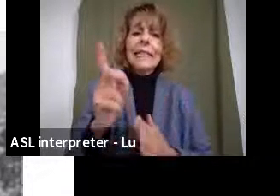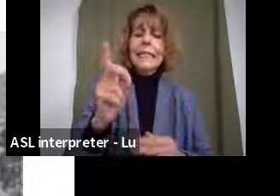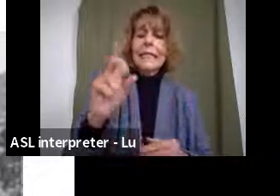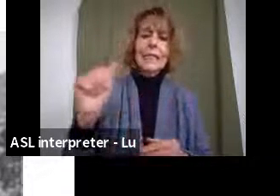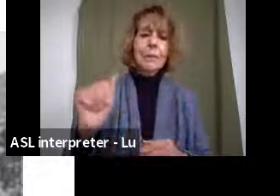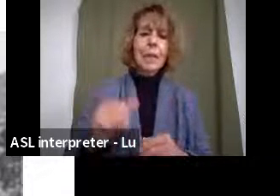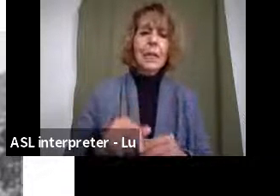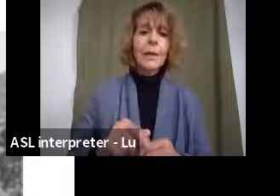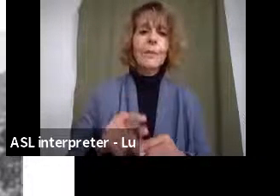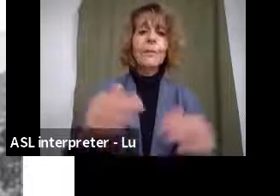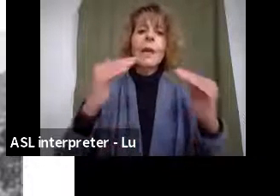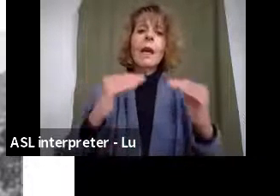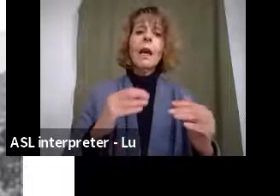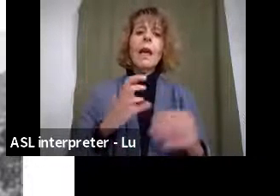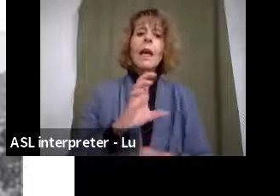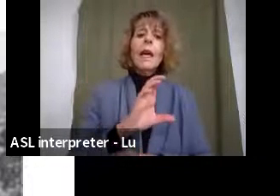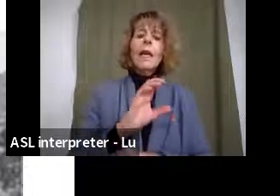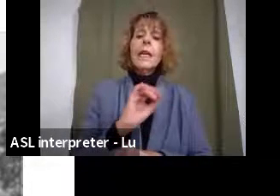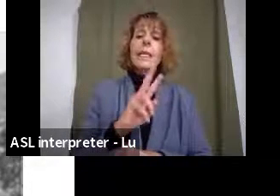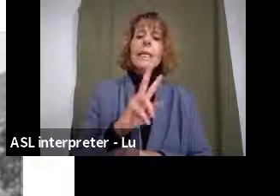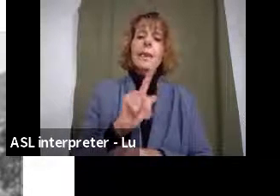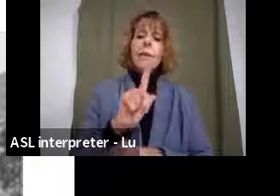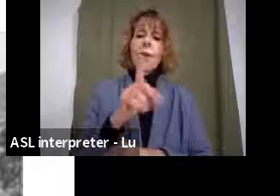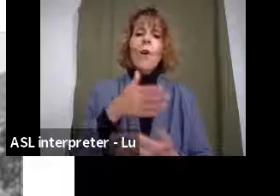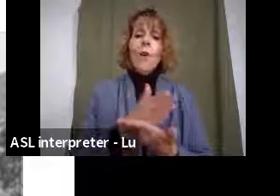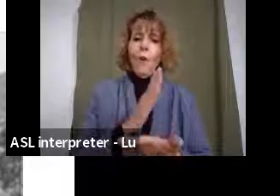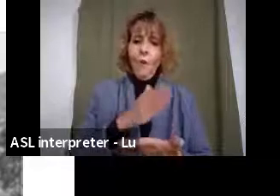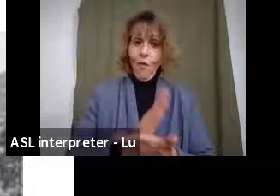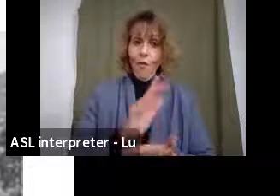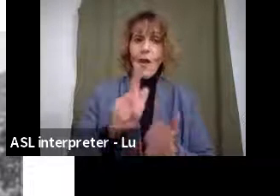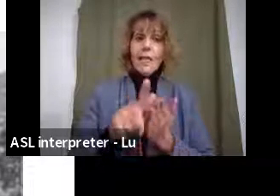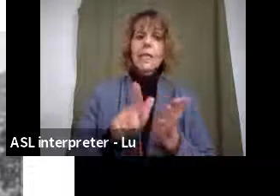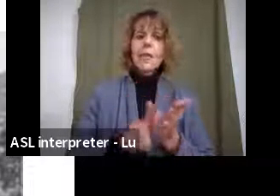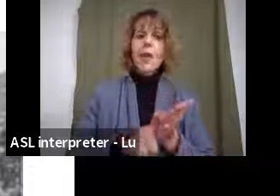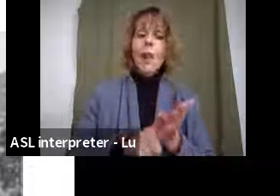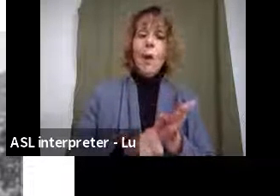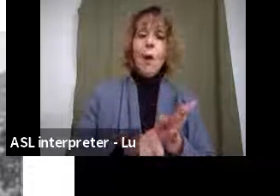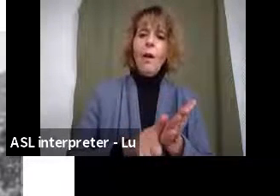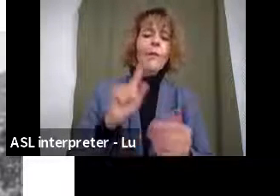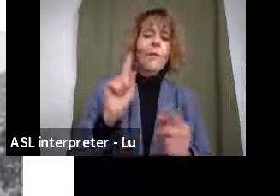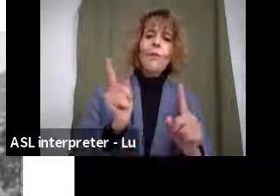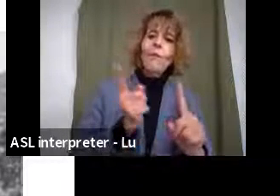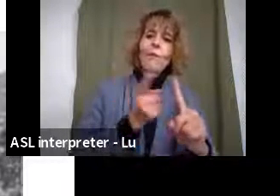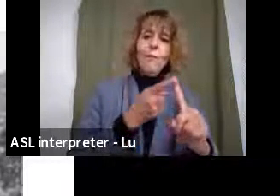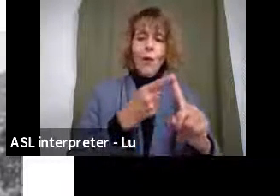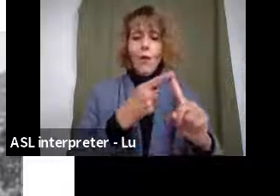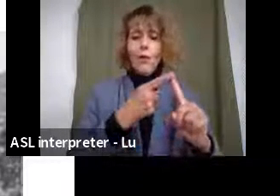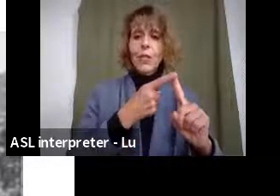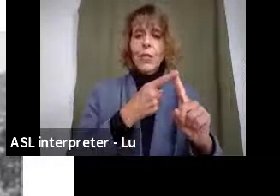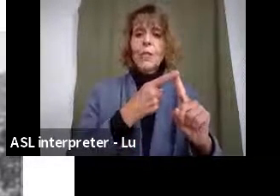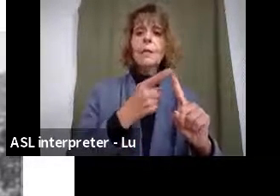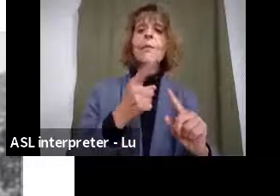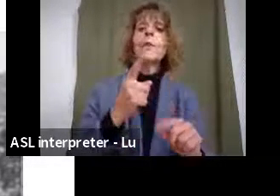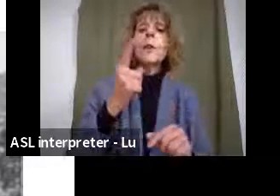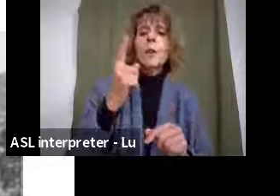the Rehab Act. It was the first civil rights law in which the federal government took an